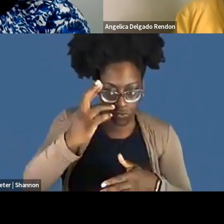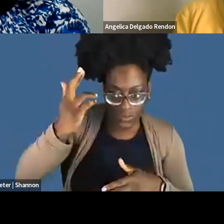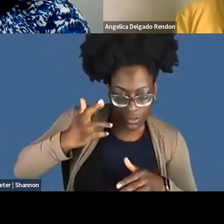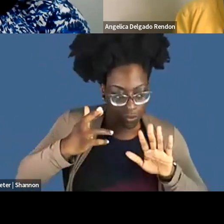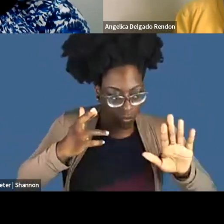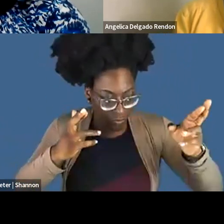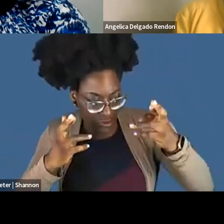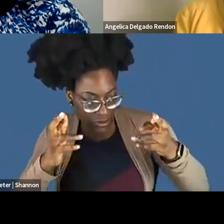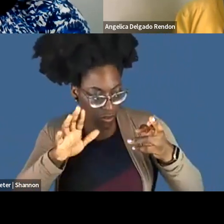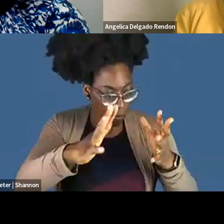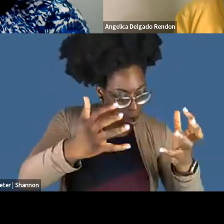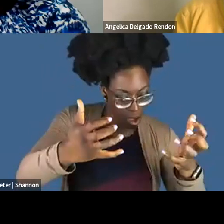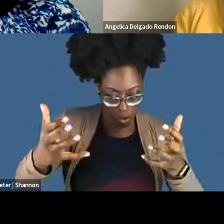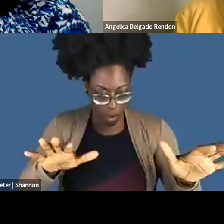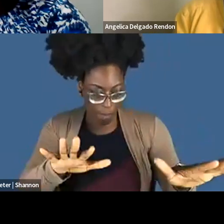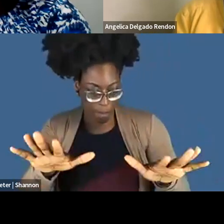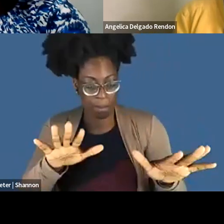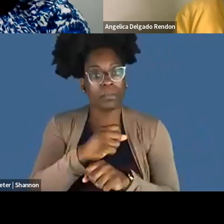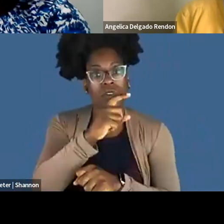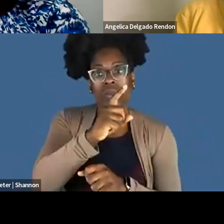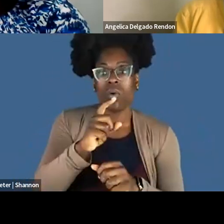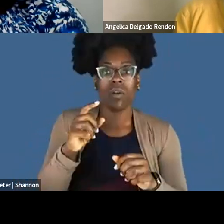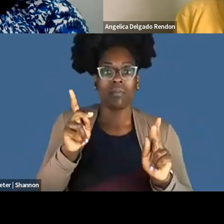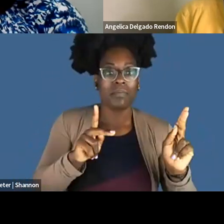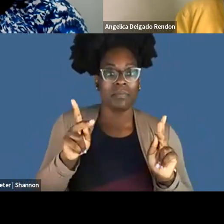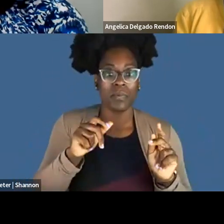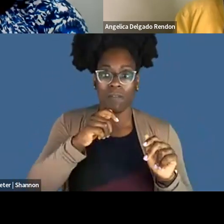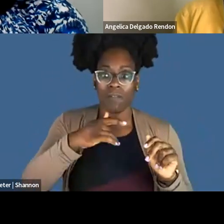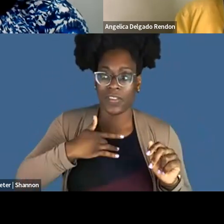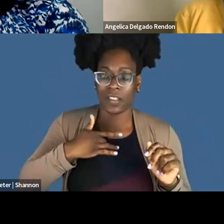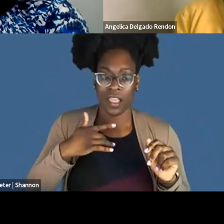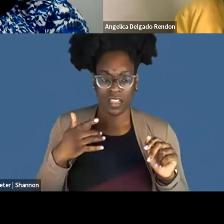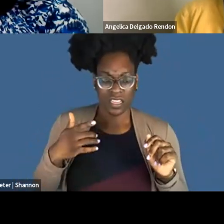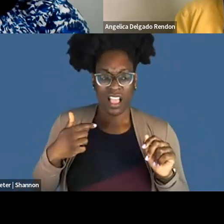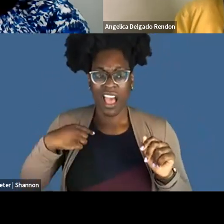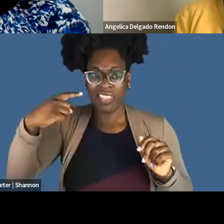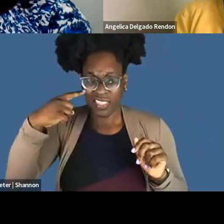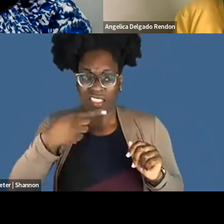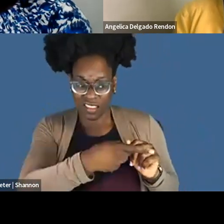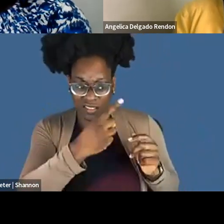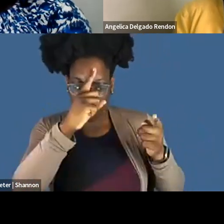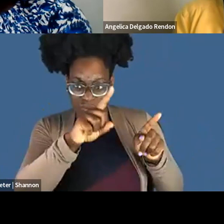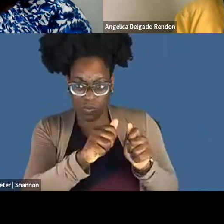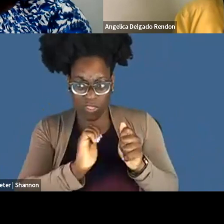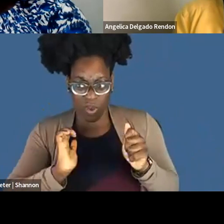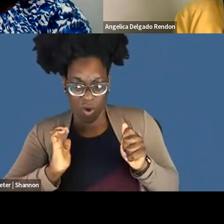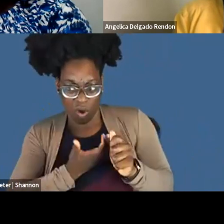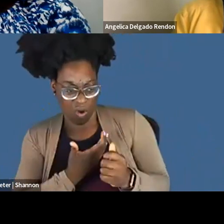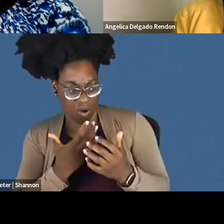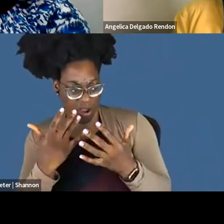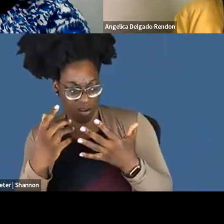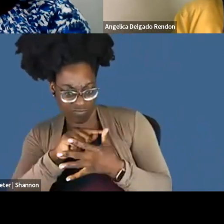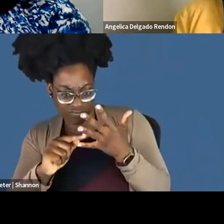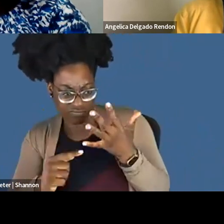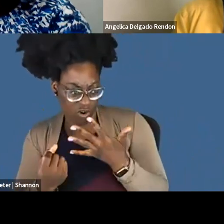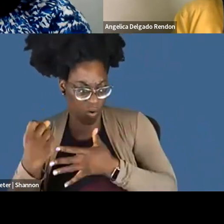of kind of on edge and not being as transparent and honest as they could potentially be. And I feel like if